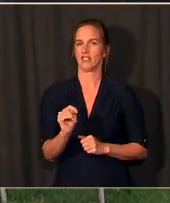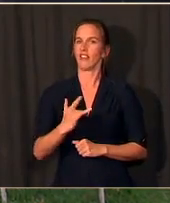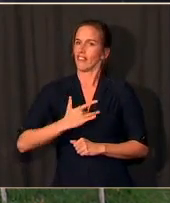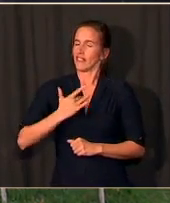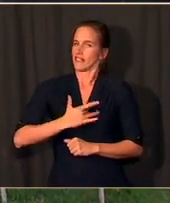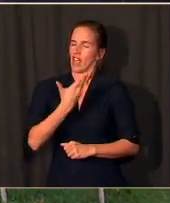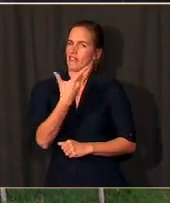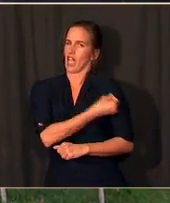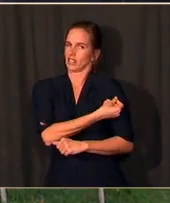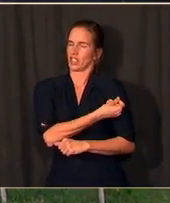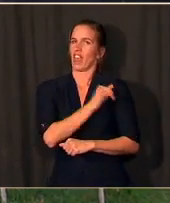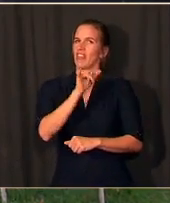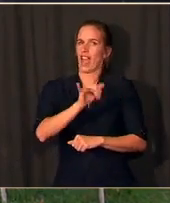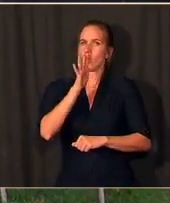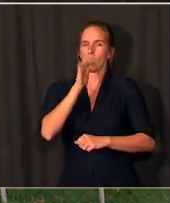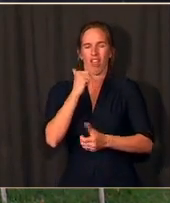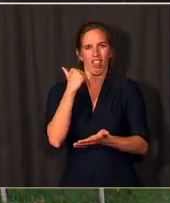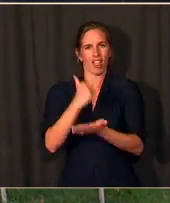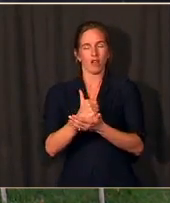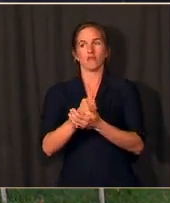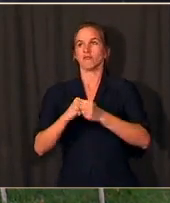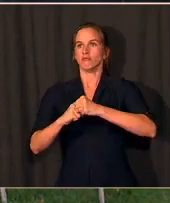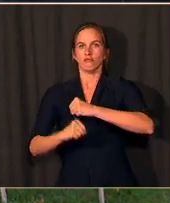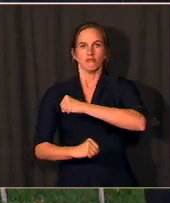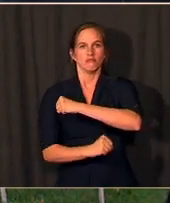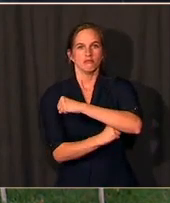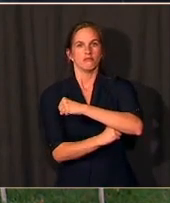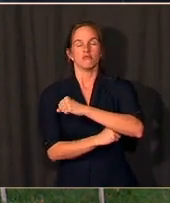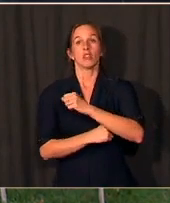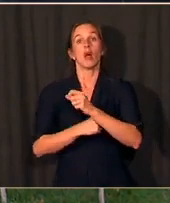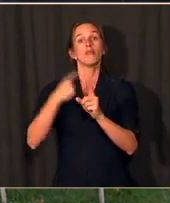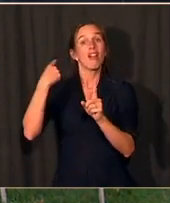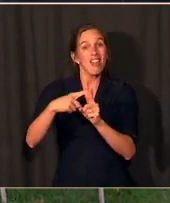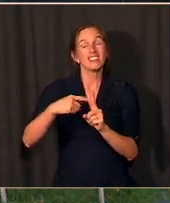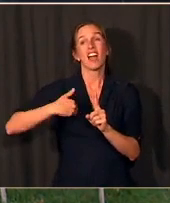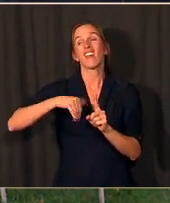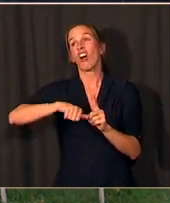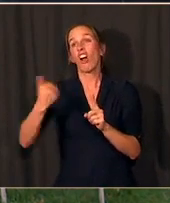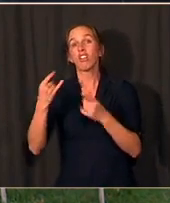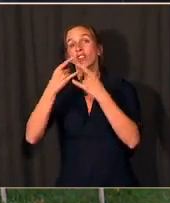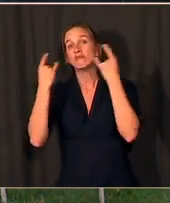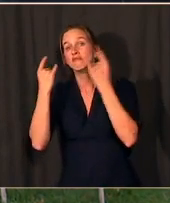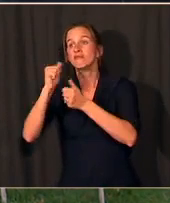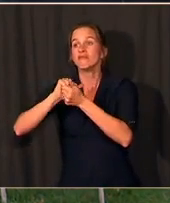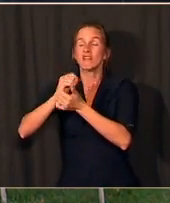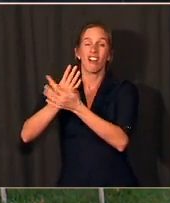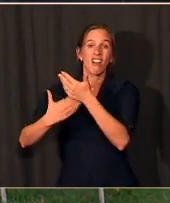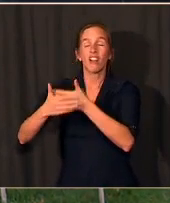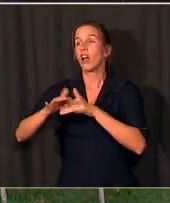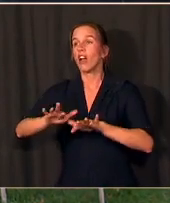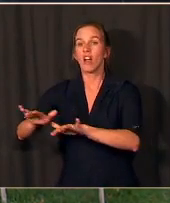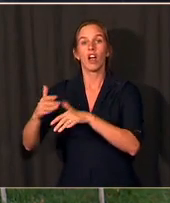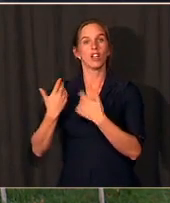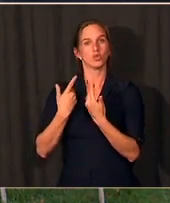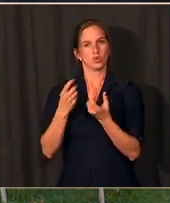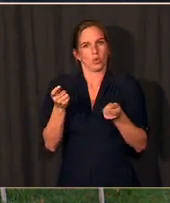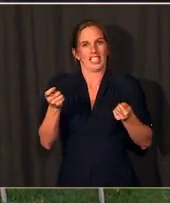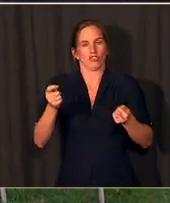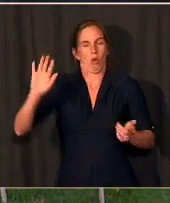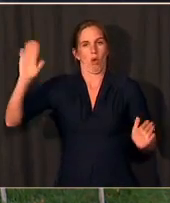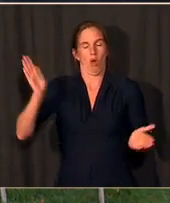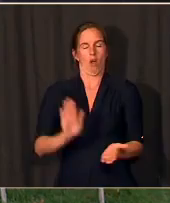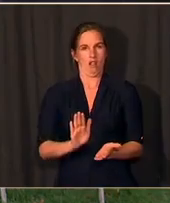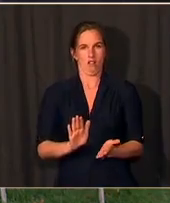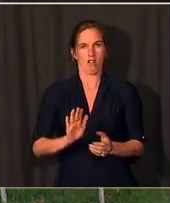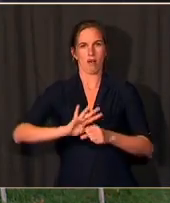among all the other measures that we have to take to help us really control this pandemic. I will now